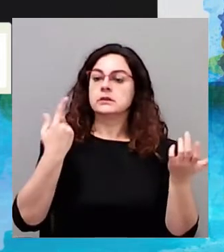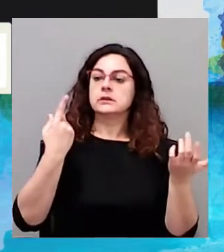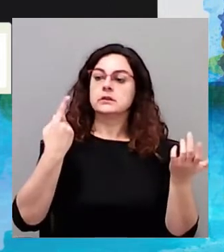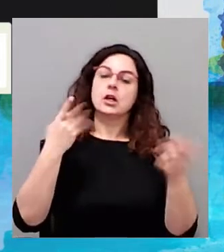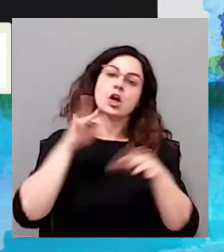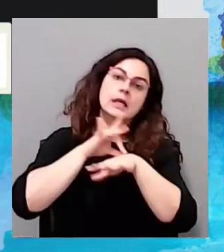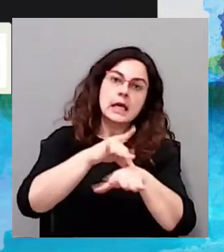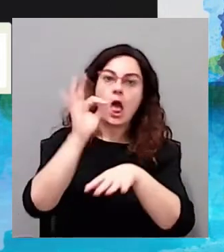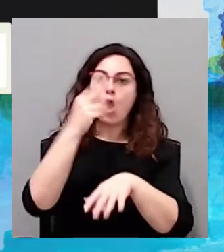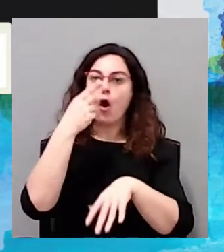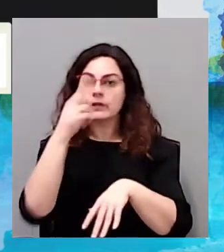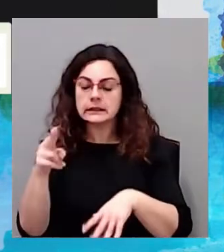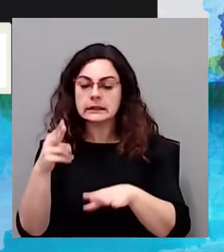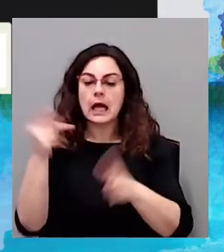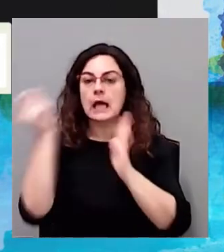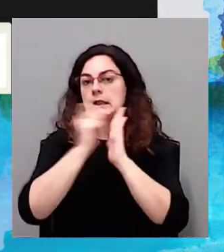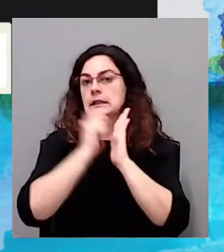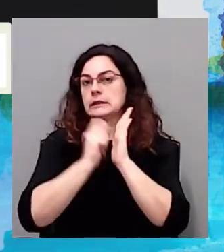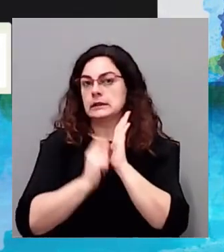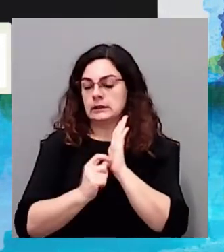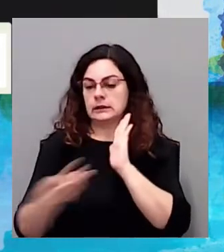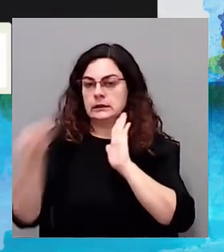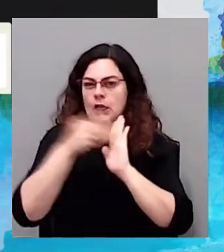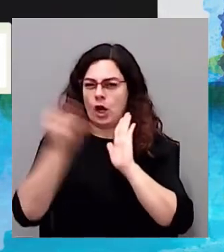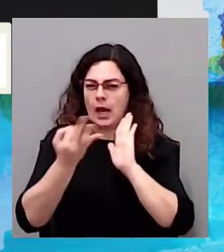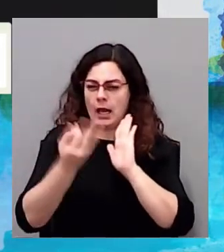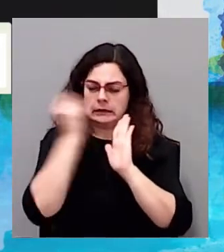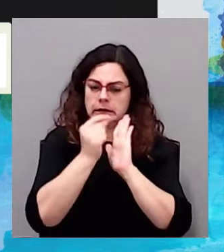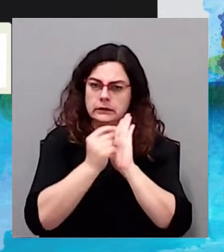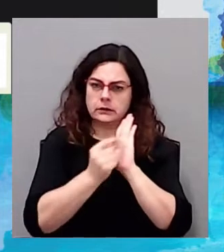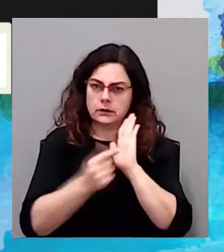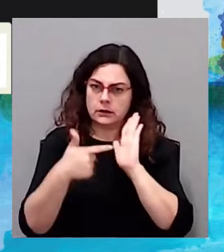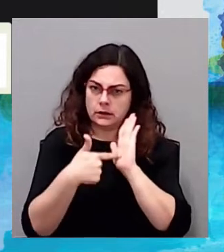audio guide, then we have to put together a script